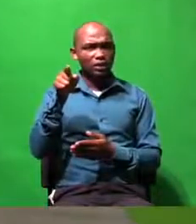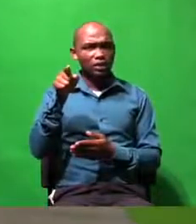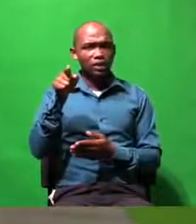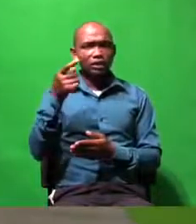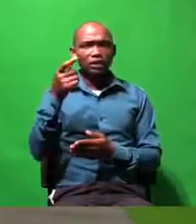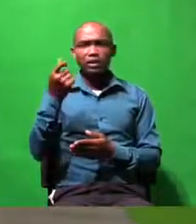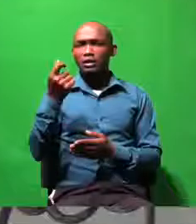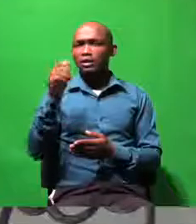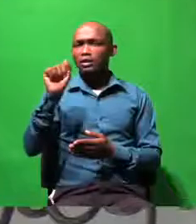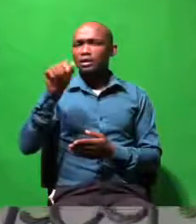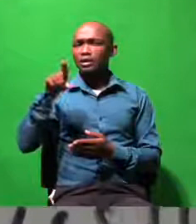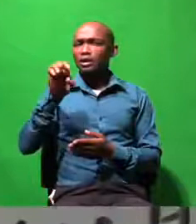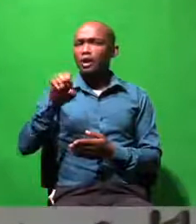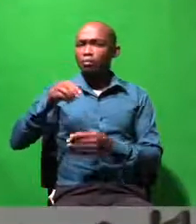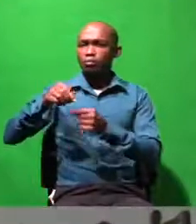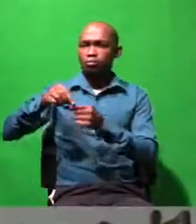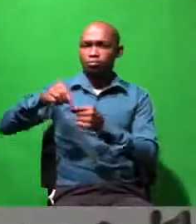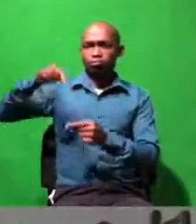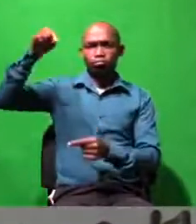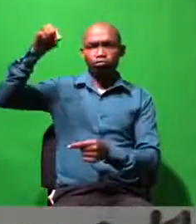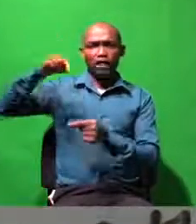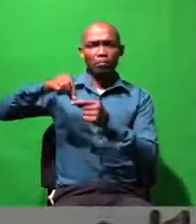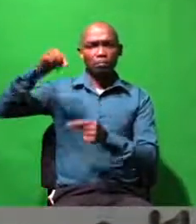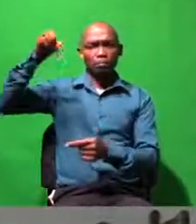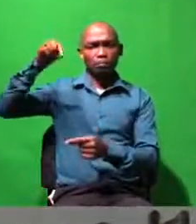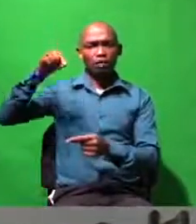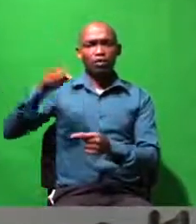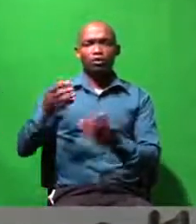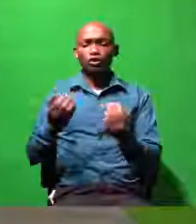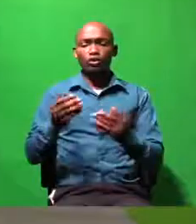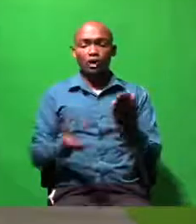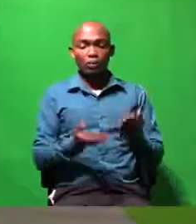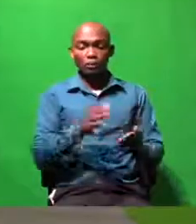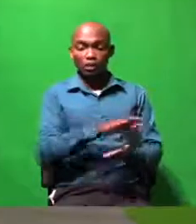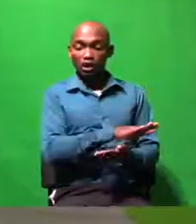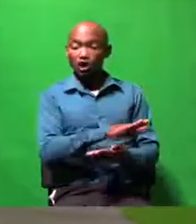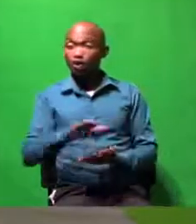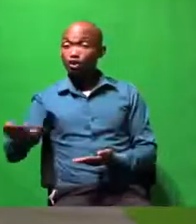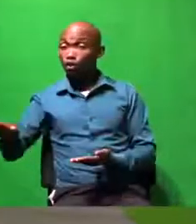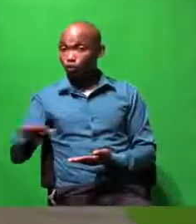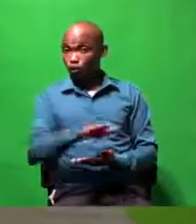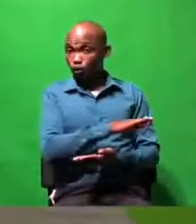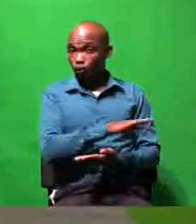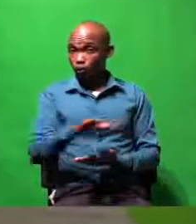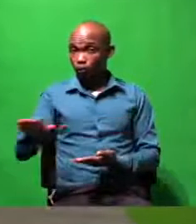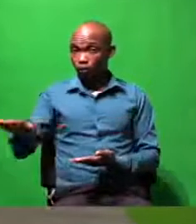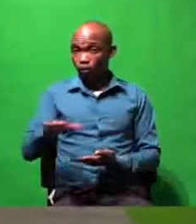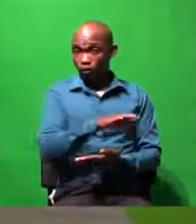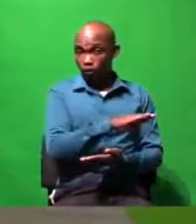tape measure. So this used to measure the horizontal distance. First, this is a tape